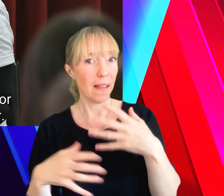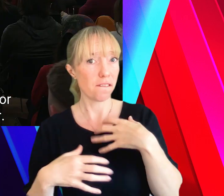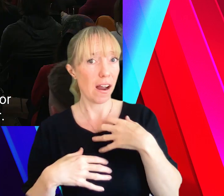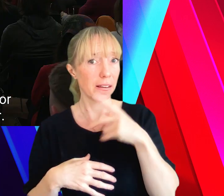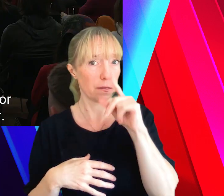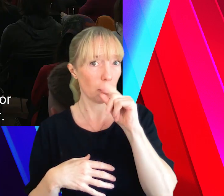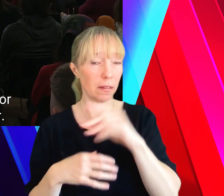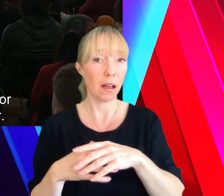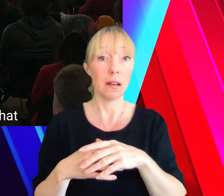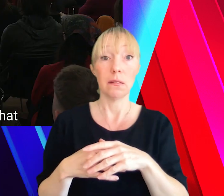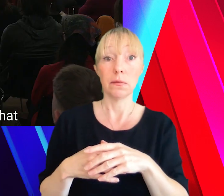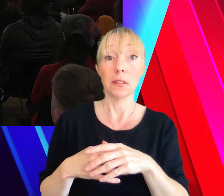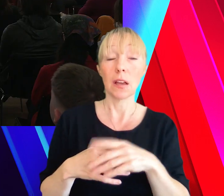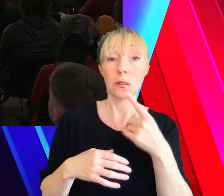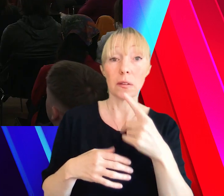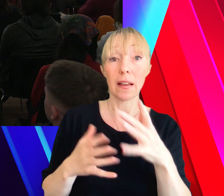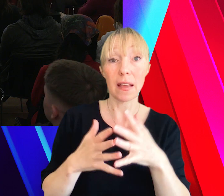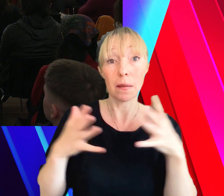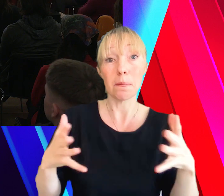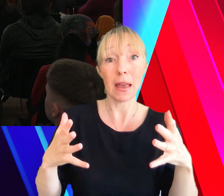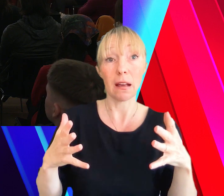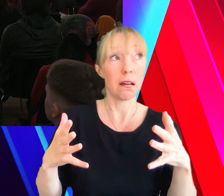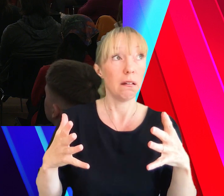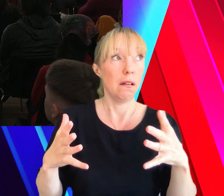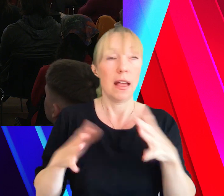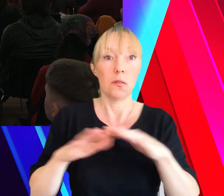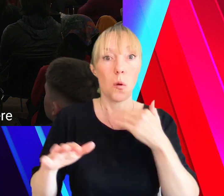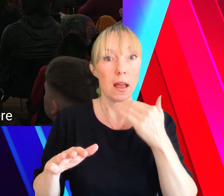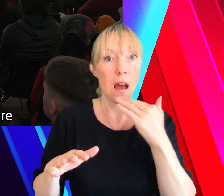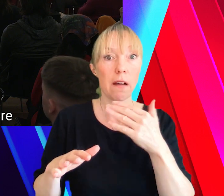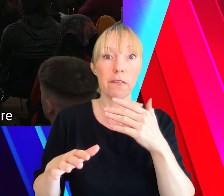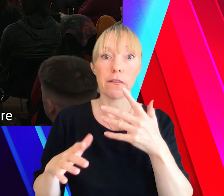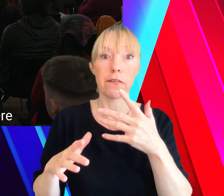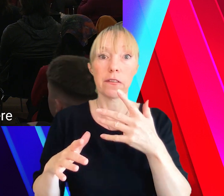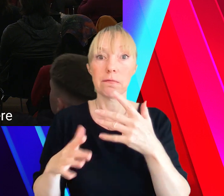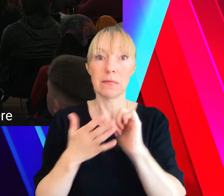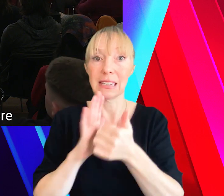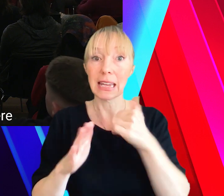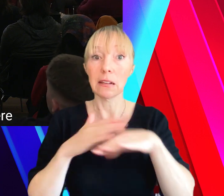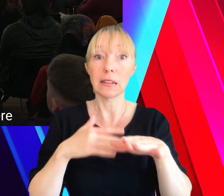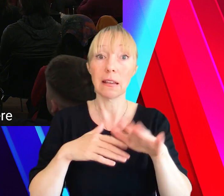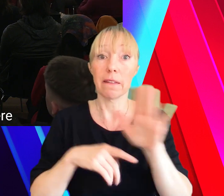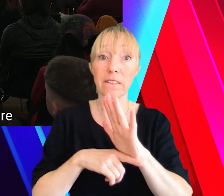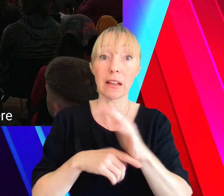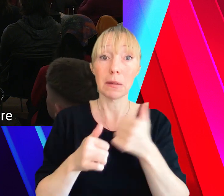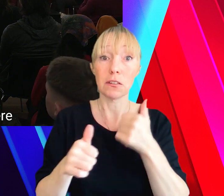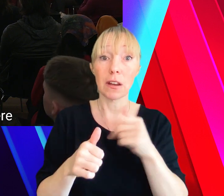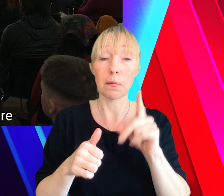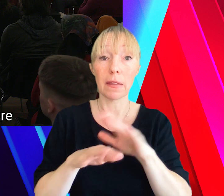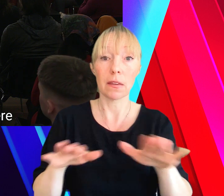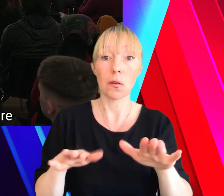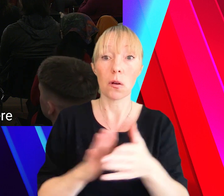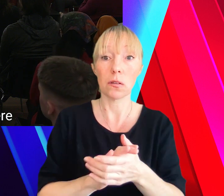of Twitter. And like right now, you're hearing as well that there's a big shortage of like skills in the film industry, but there's kind of not.